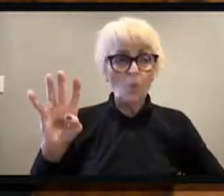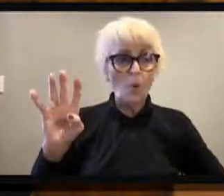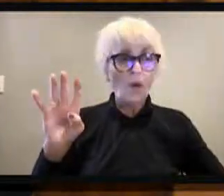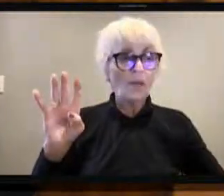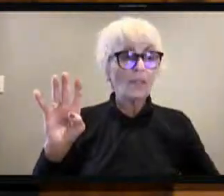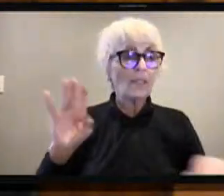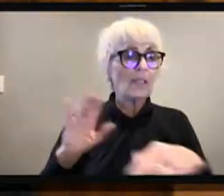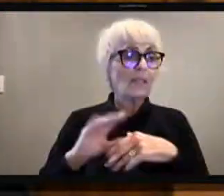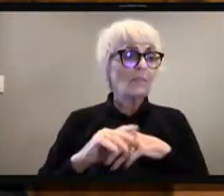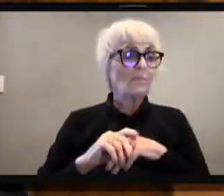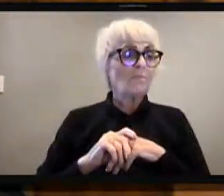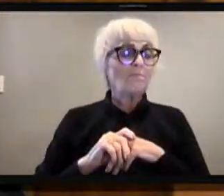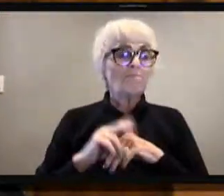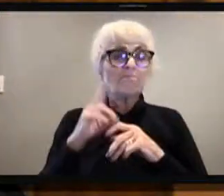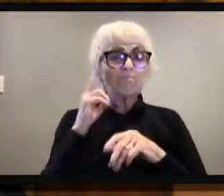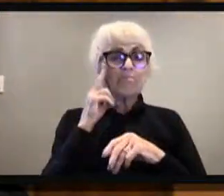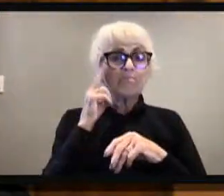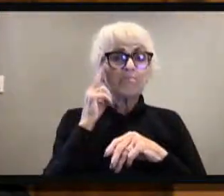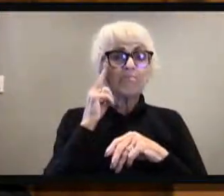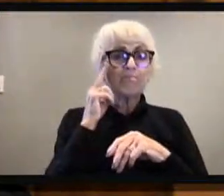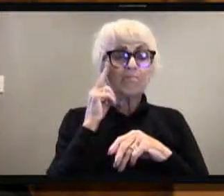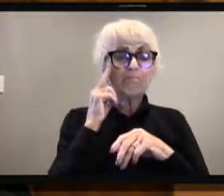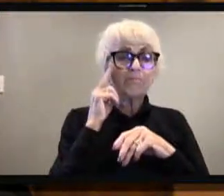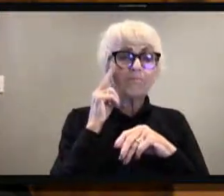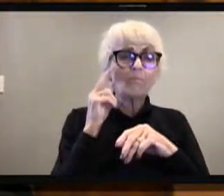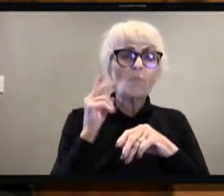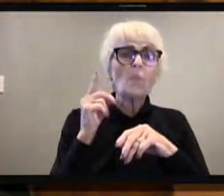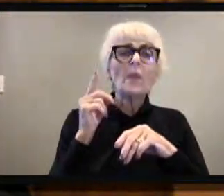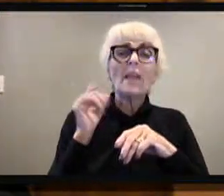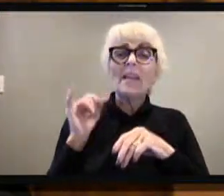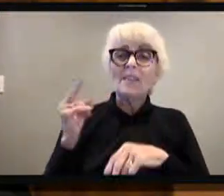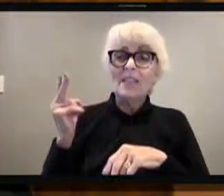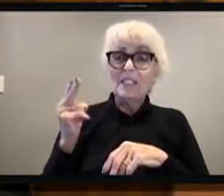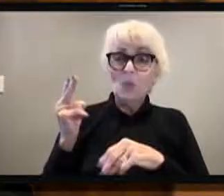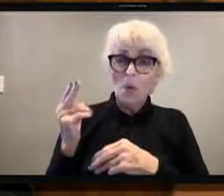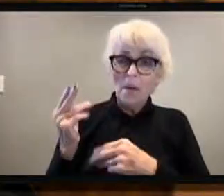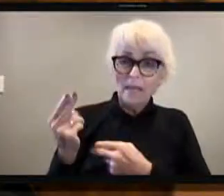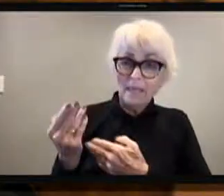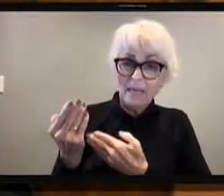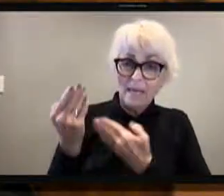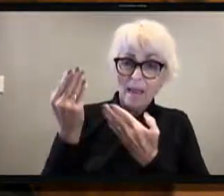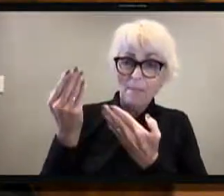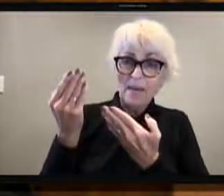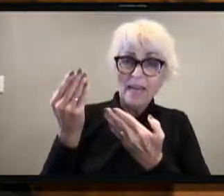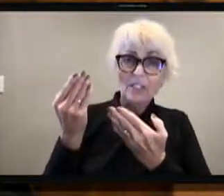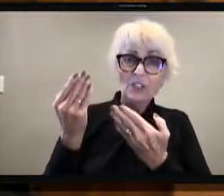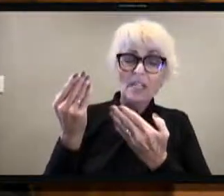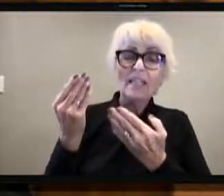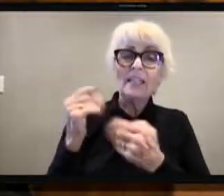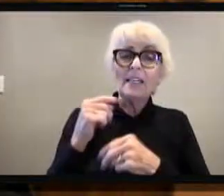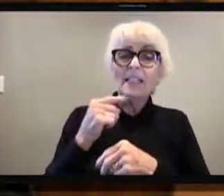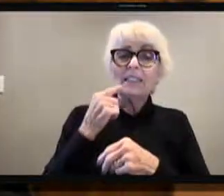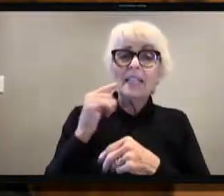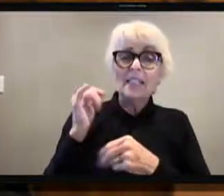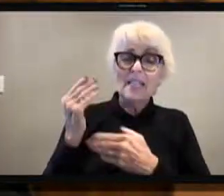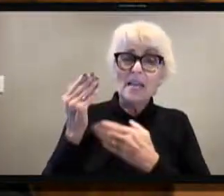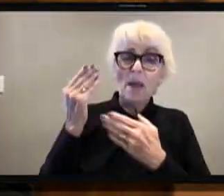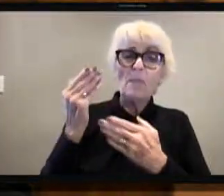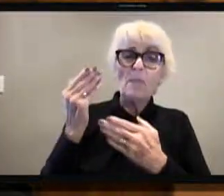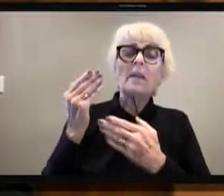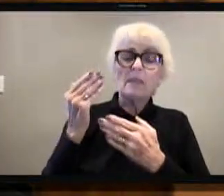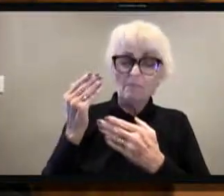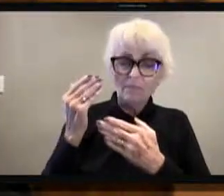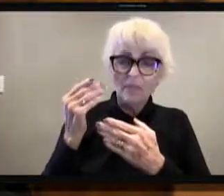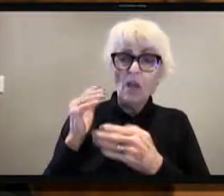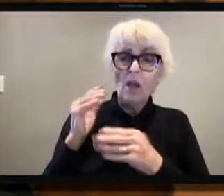Let's see. The historic nomination said that the nomination is constructed to the